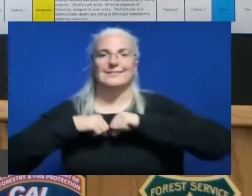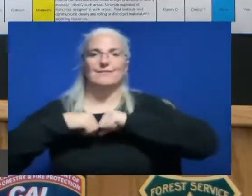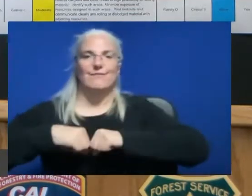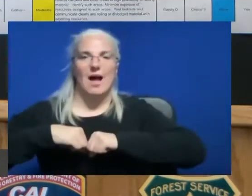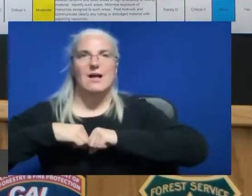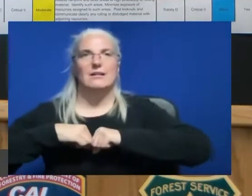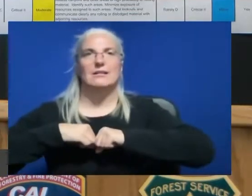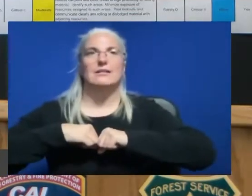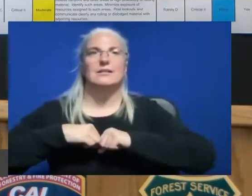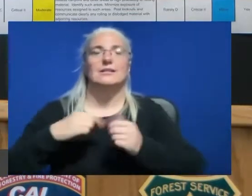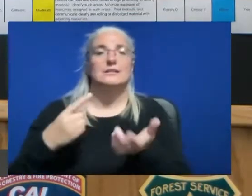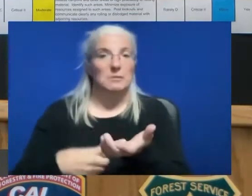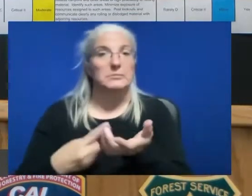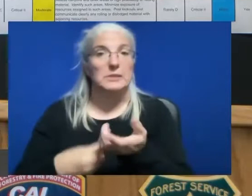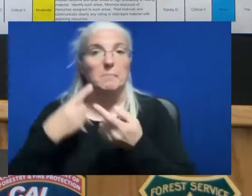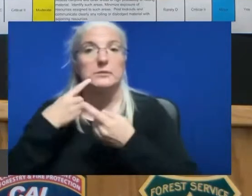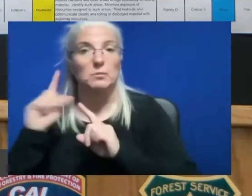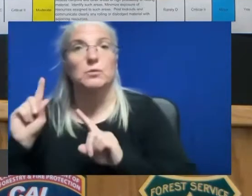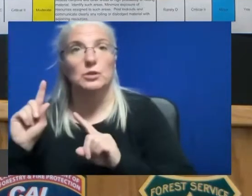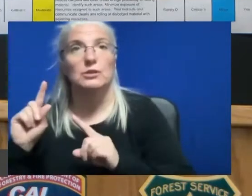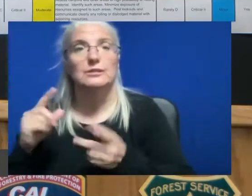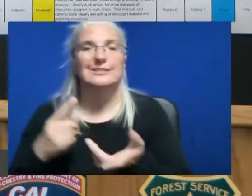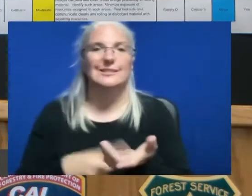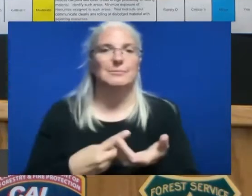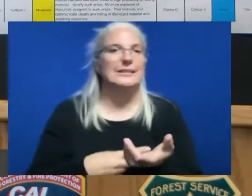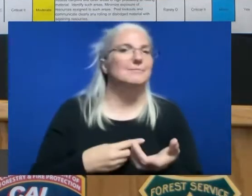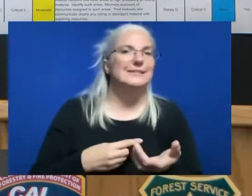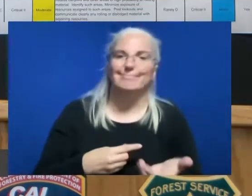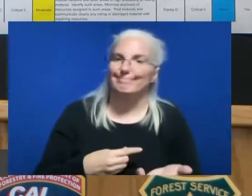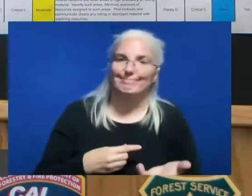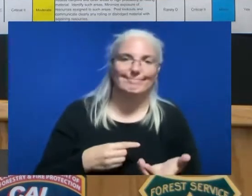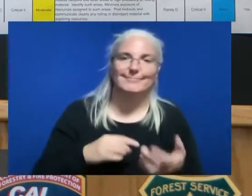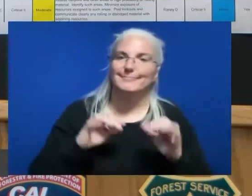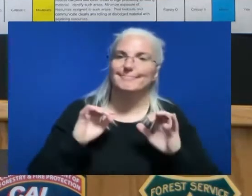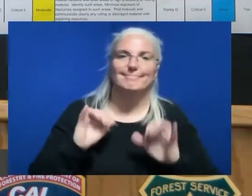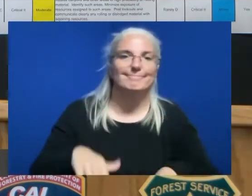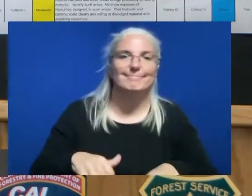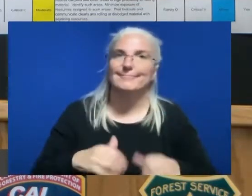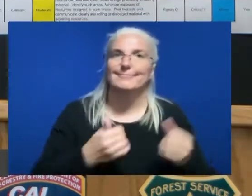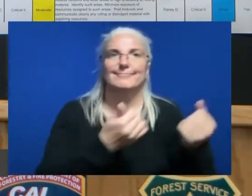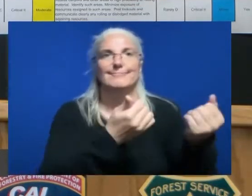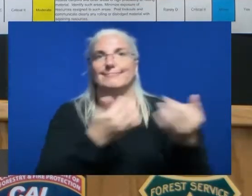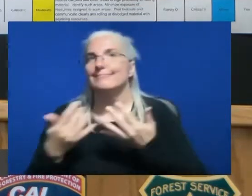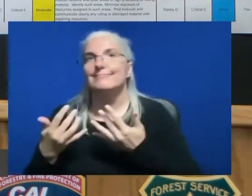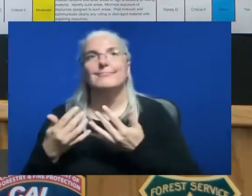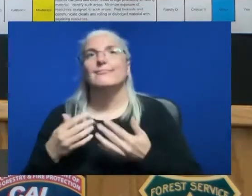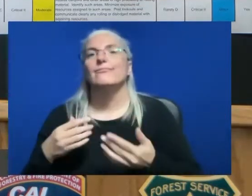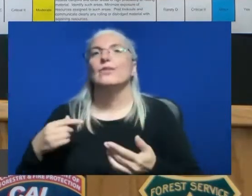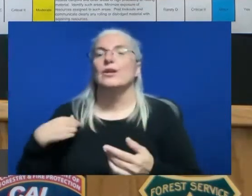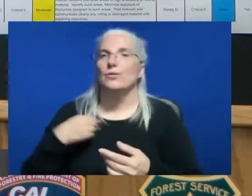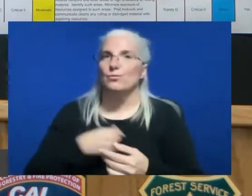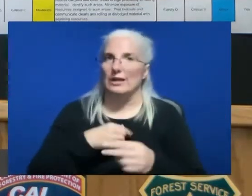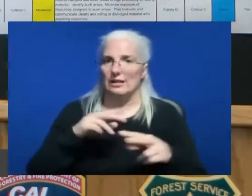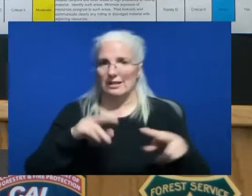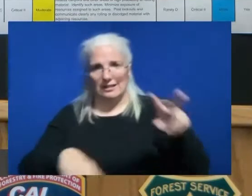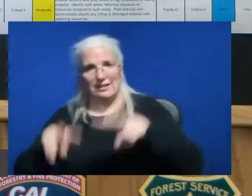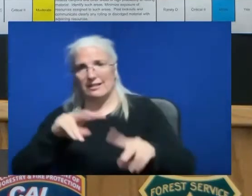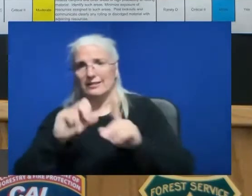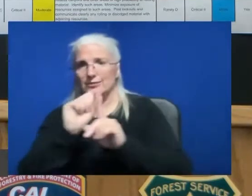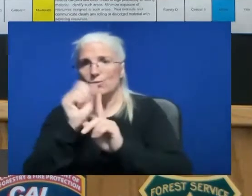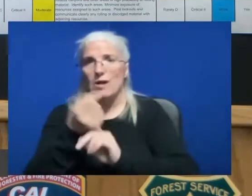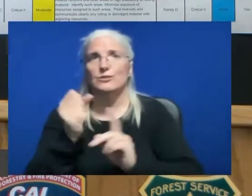it is quite a bit of calculation has to go into it, experience. So it's a tool that we use as judiciously as